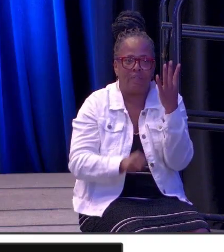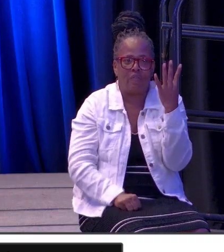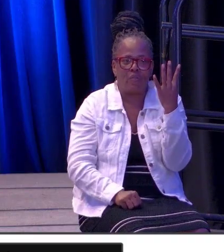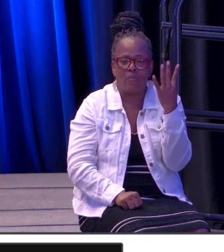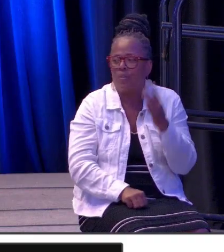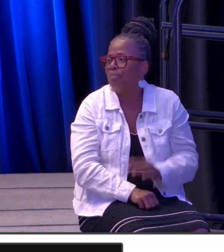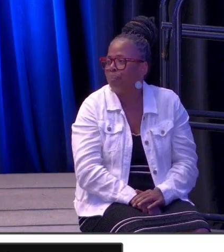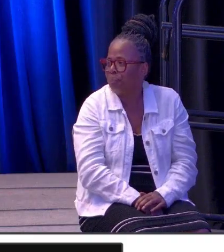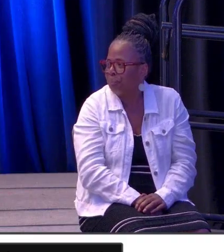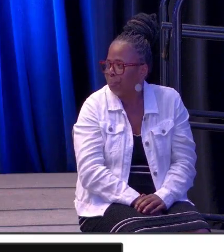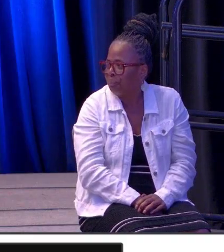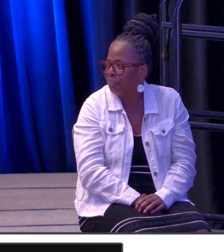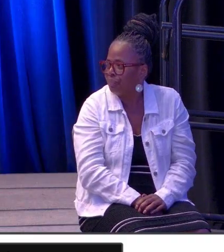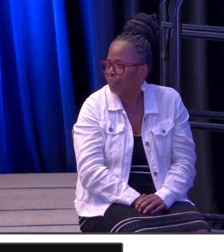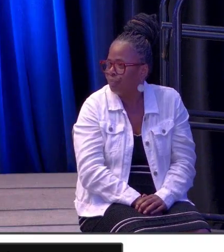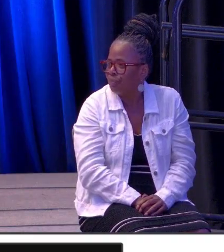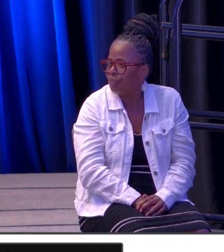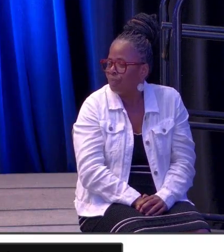All right.